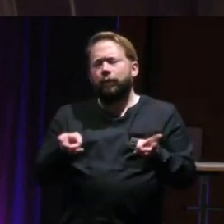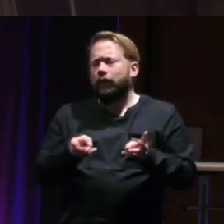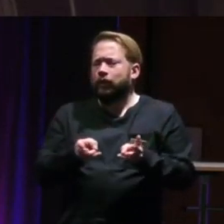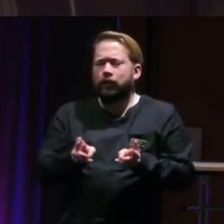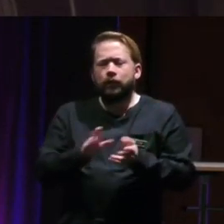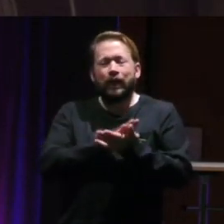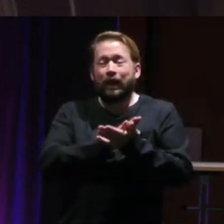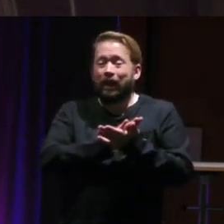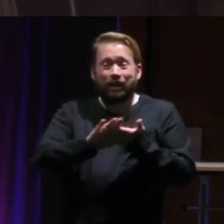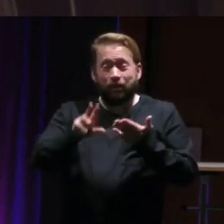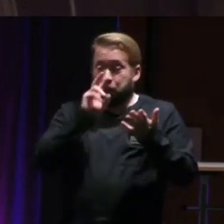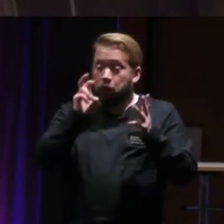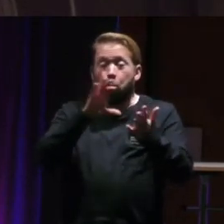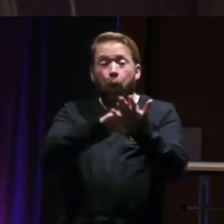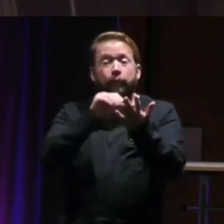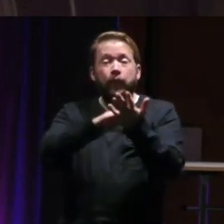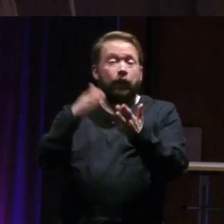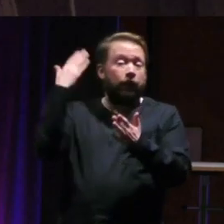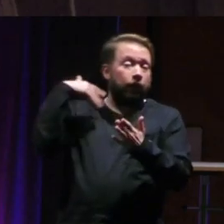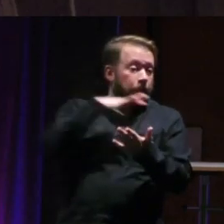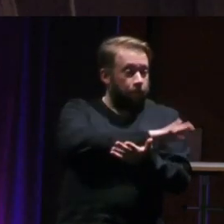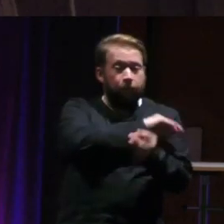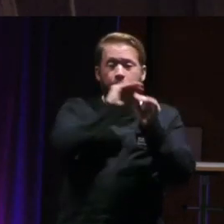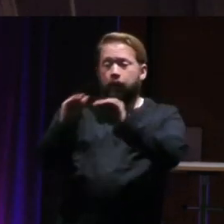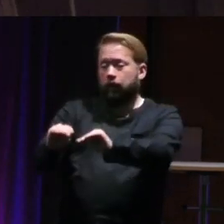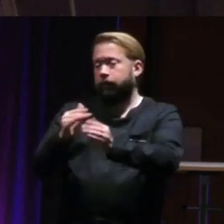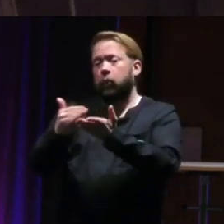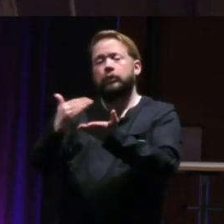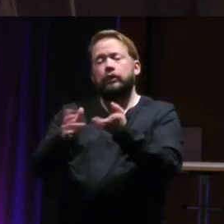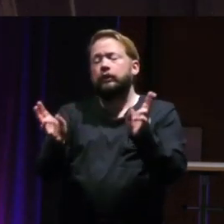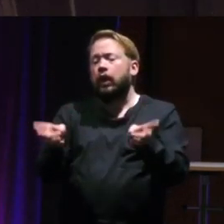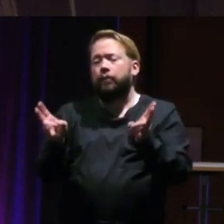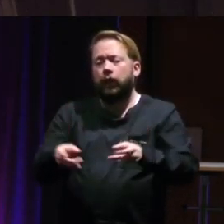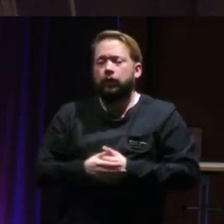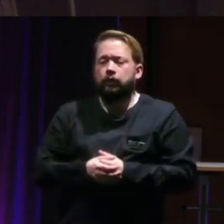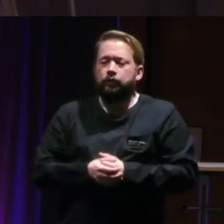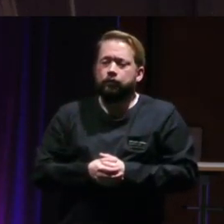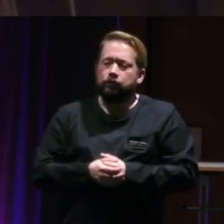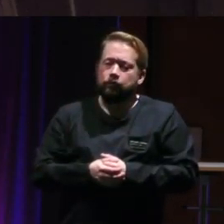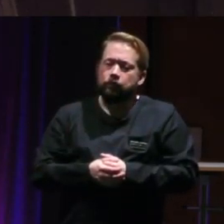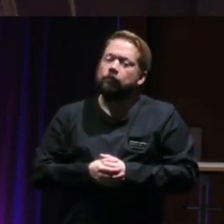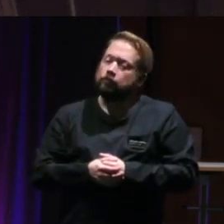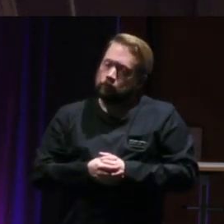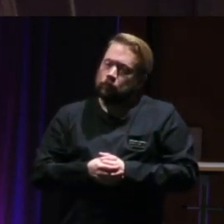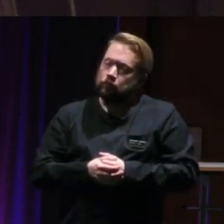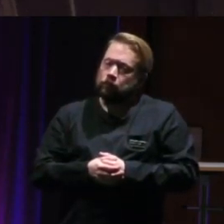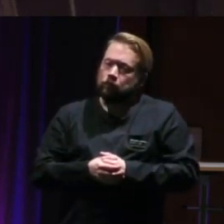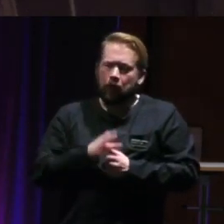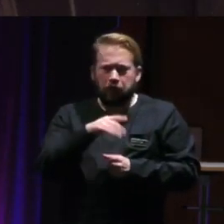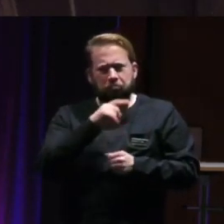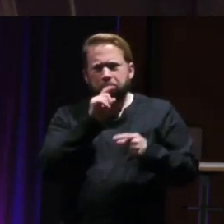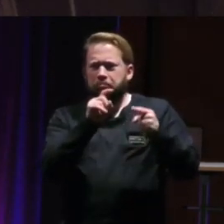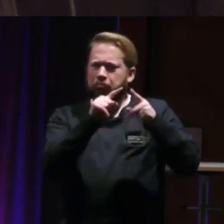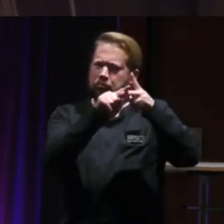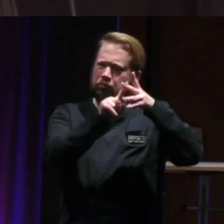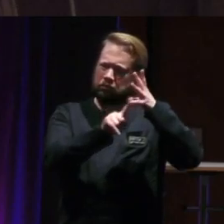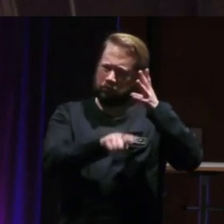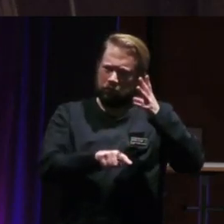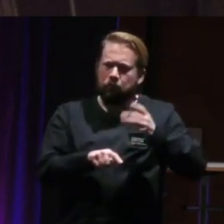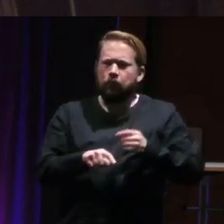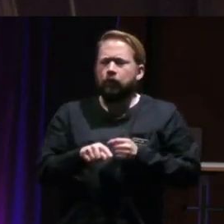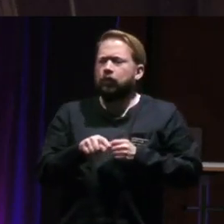And, well, they are talking like, we don't need this, you know, we don't need this West to be like